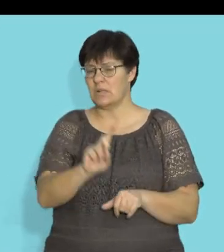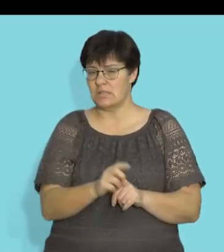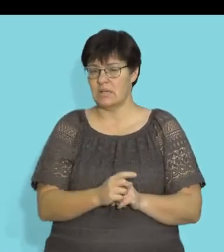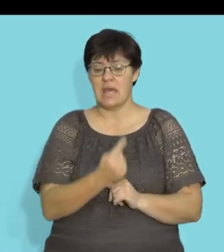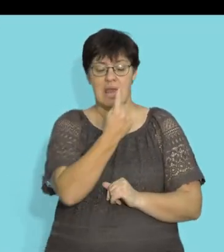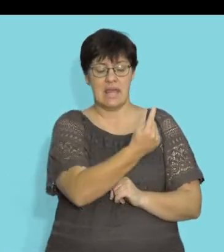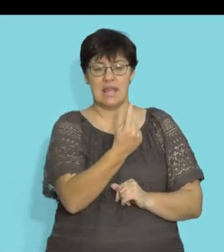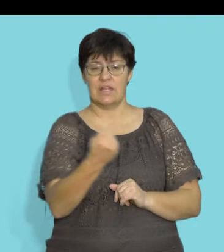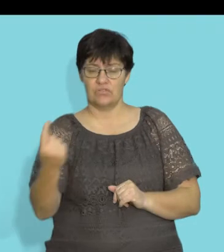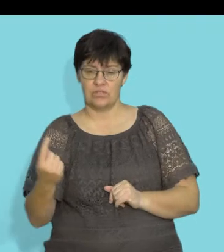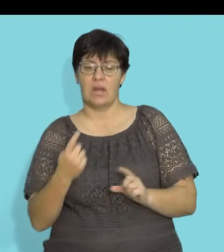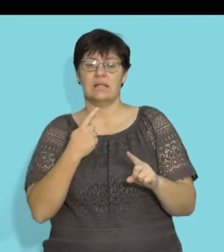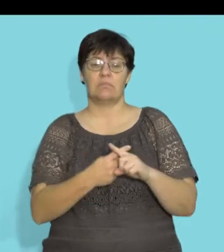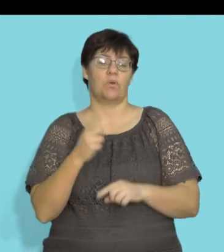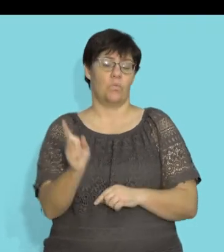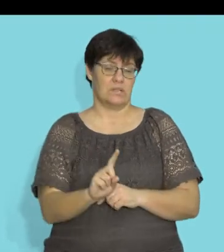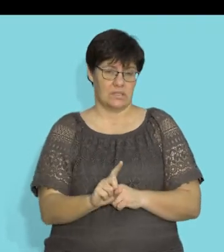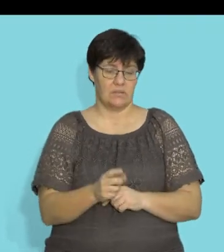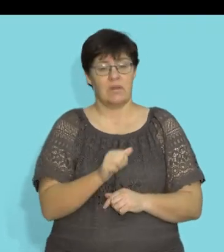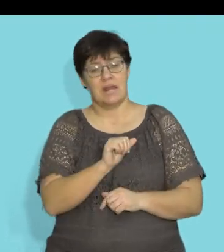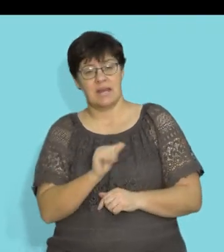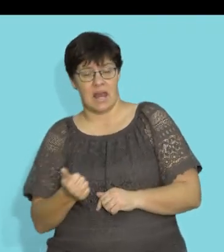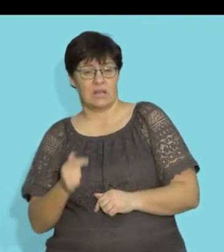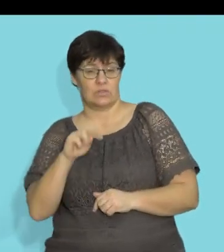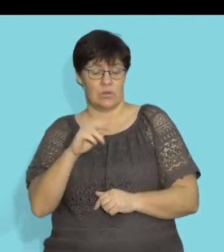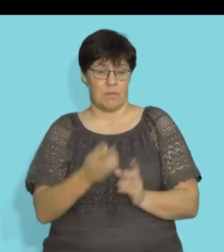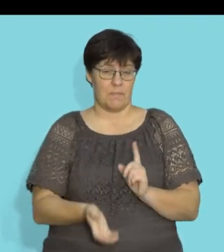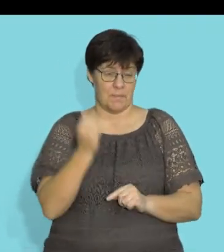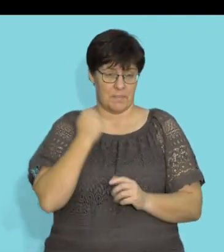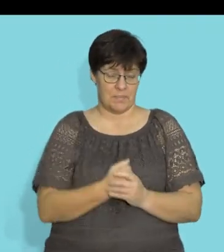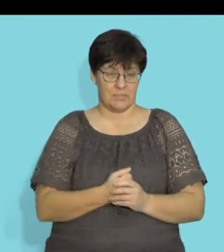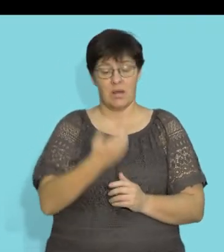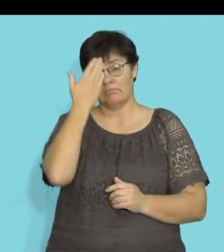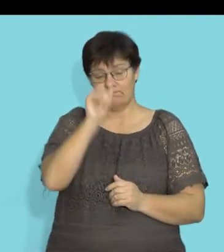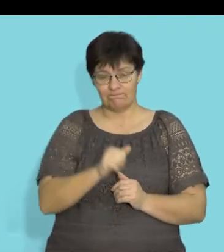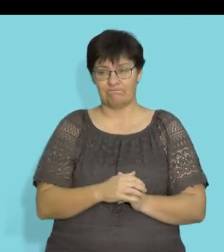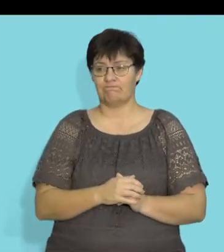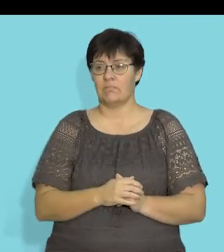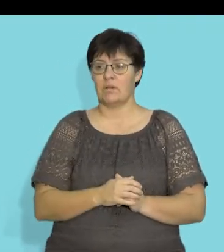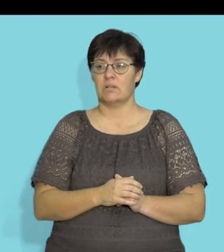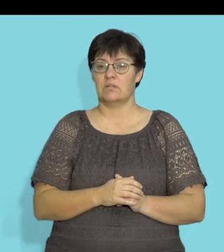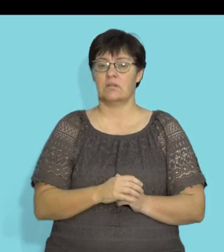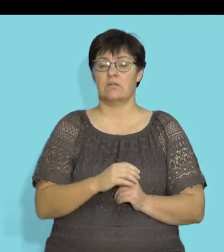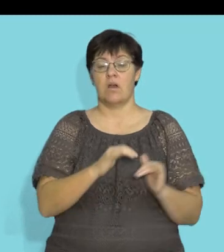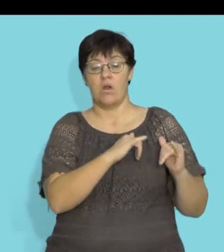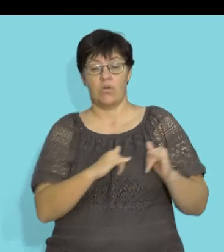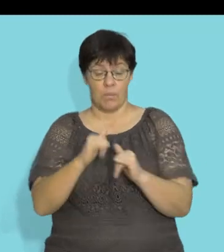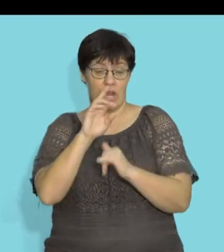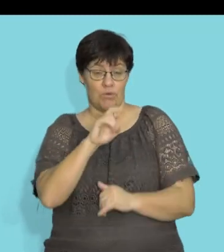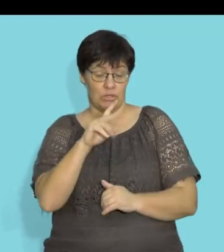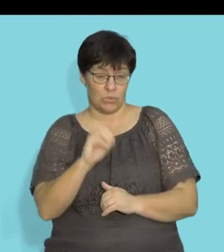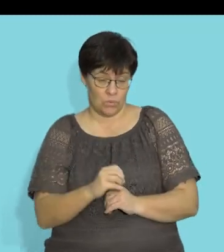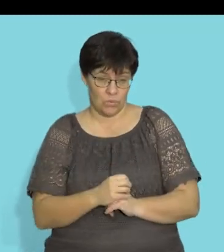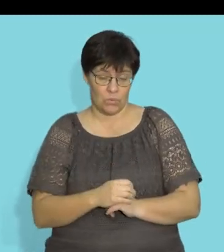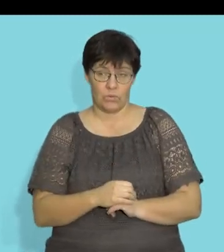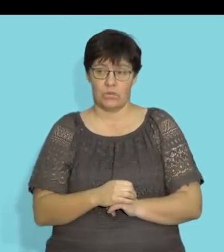what has each term been multiplied by to get to the next term. So I know that I can commonly write the common ratio